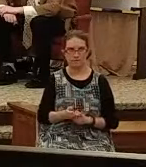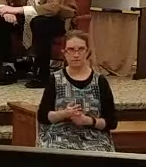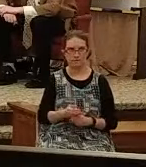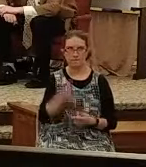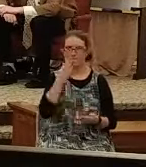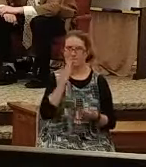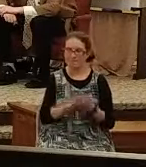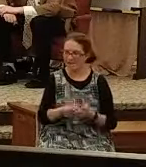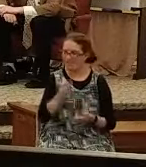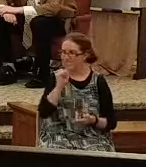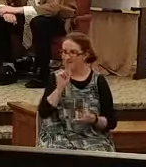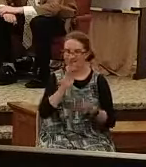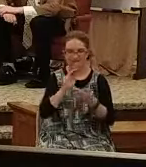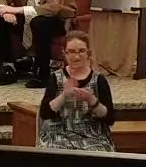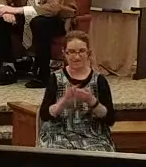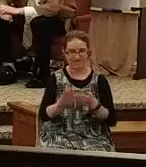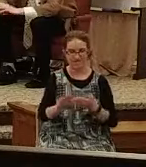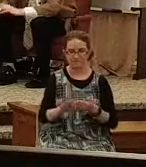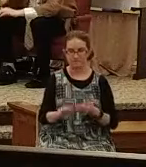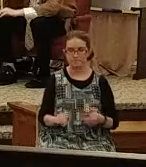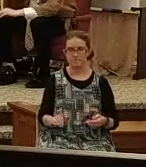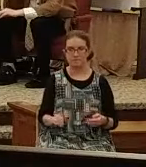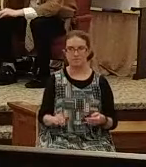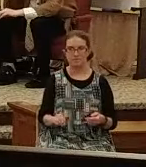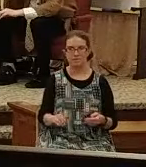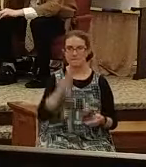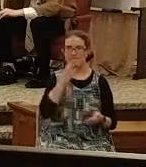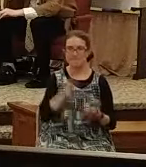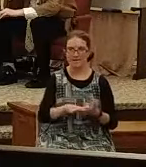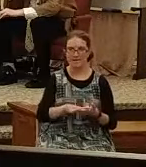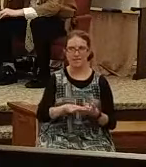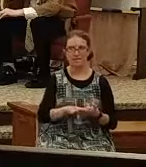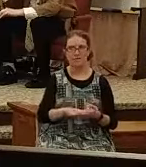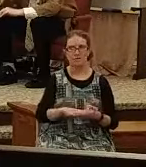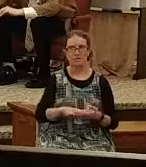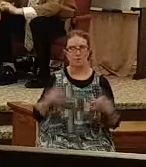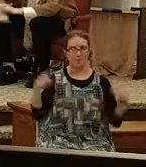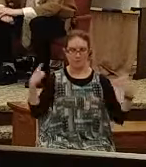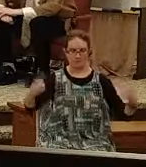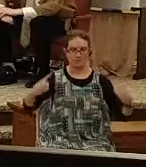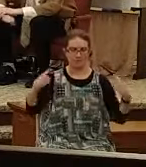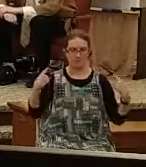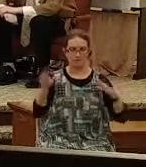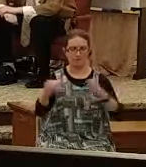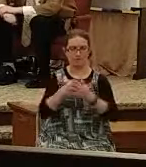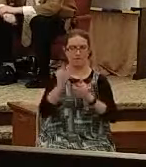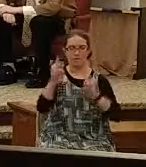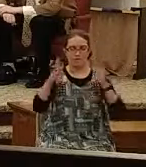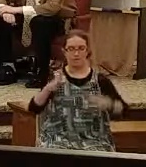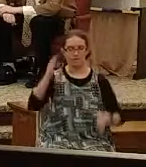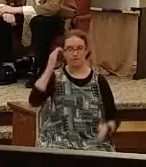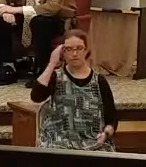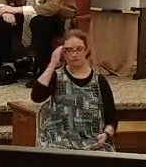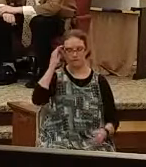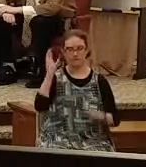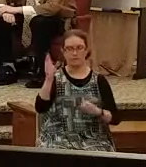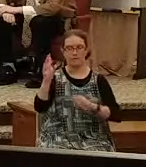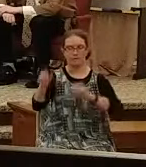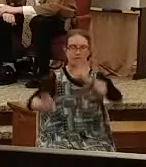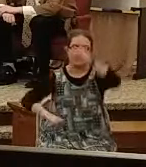bad or unkind, vicious in disposition, bad, evil, or wicked, in general, of persons or thoughts, deeds,